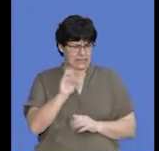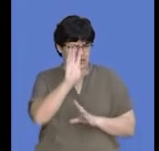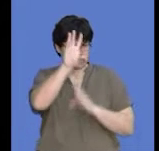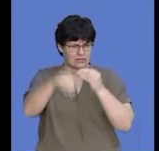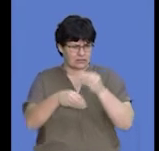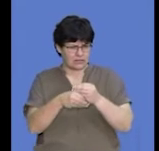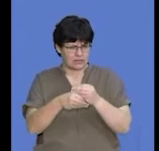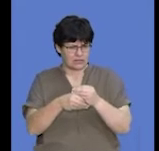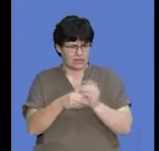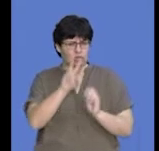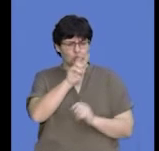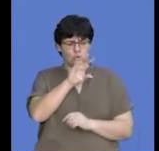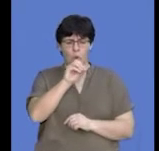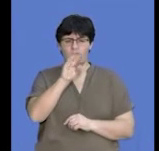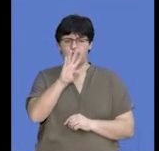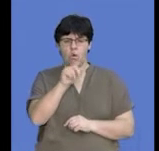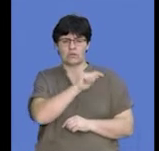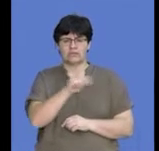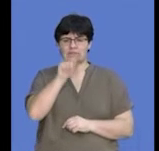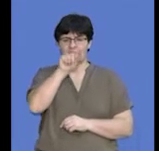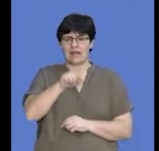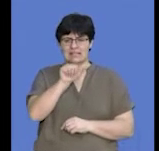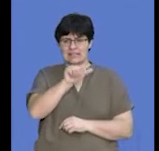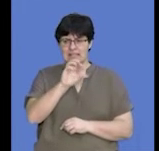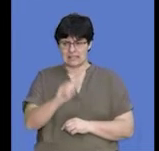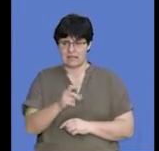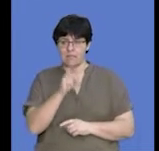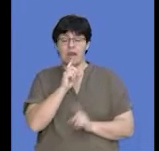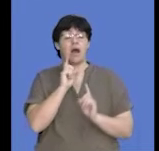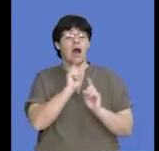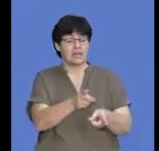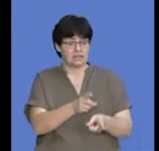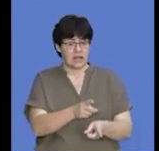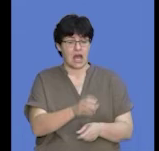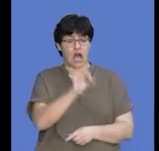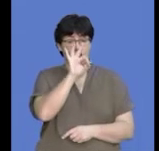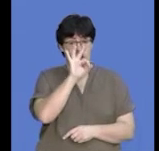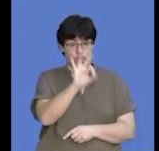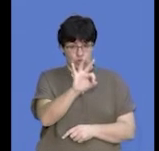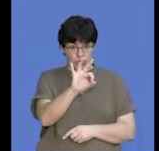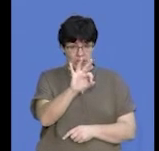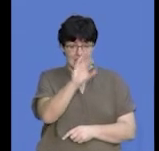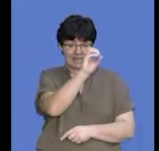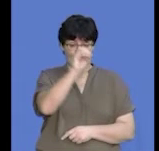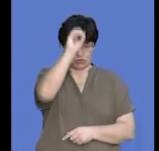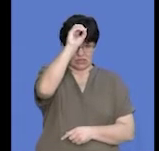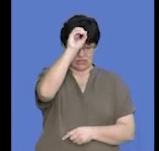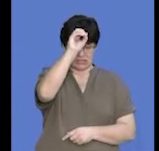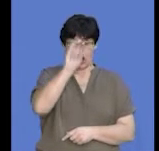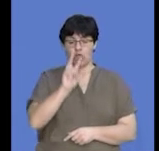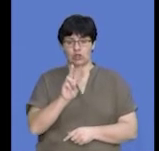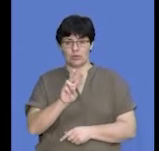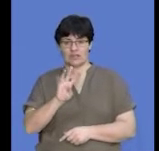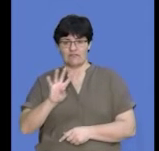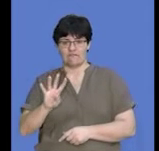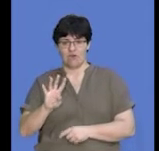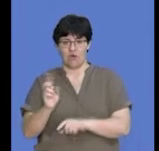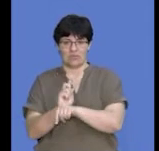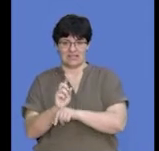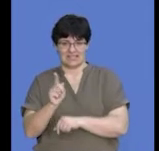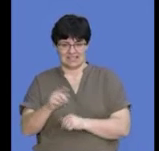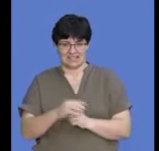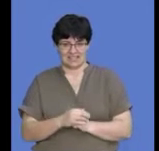minutes go into 204? I get an answer of 3, which is expressed in degrees, and 24 minutes.